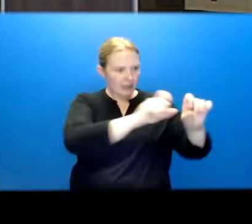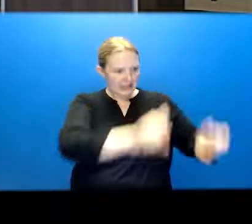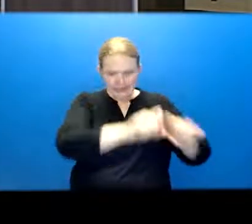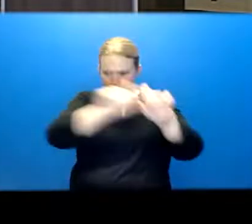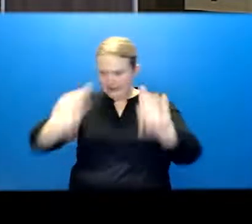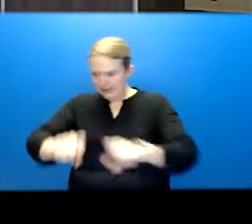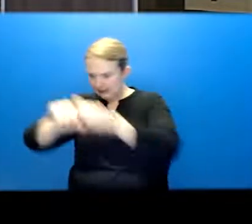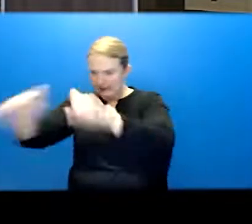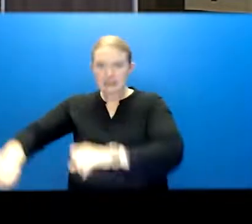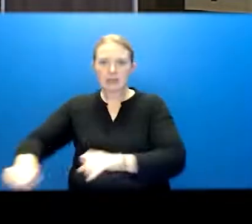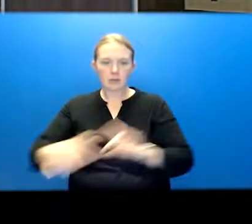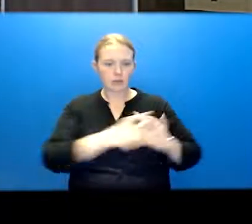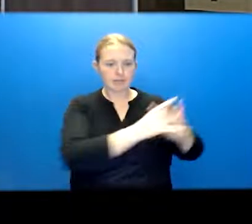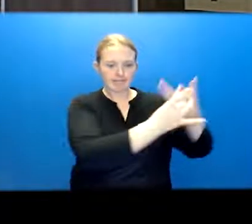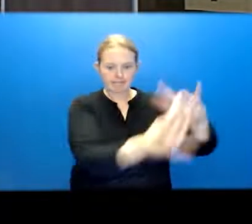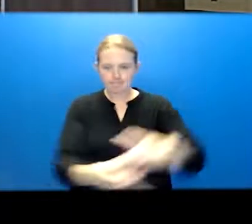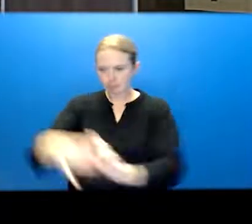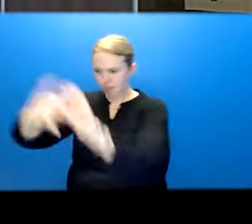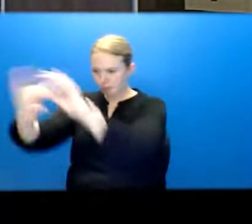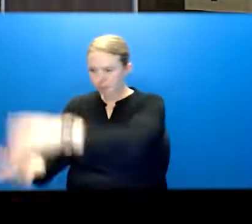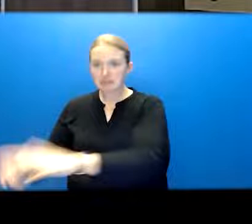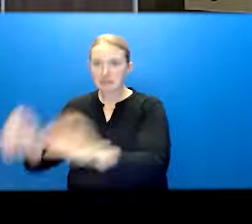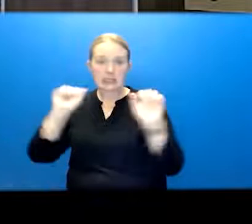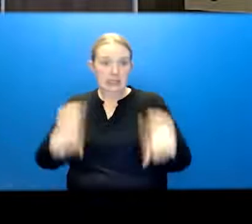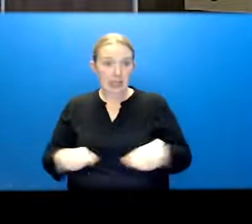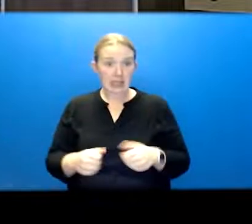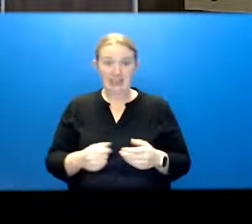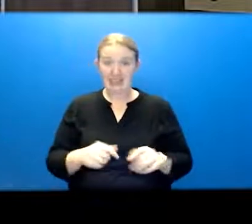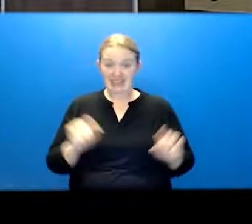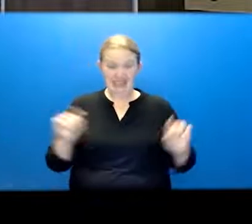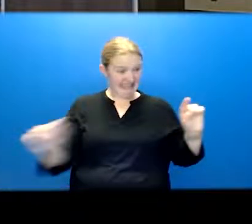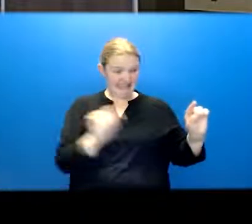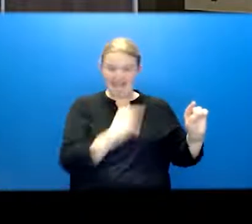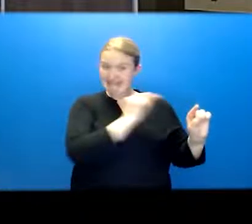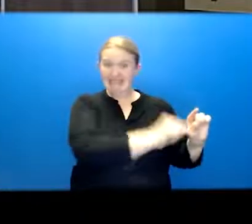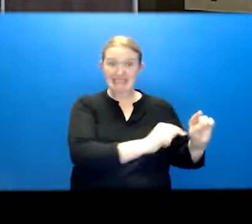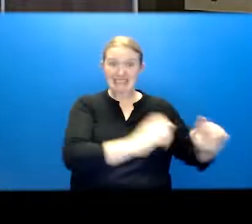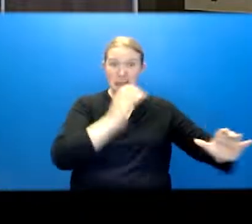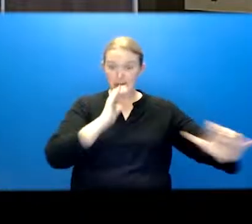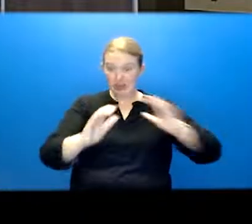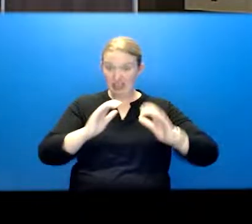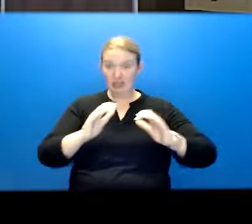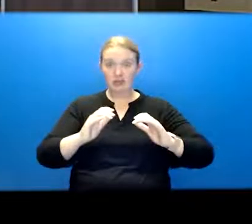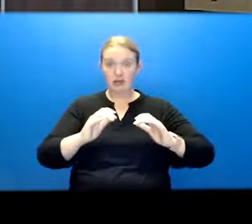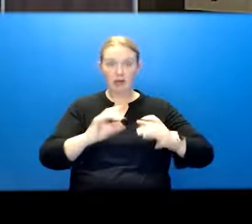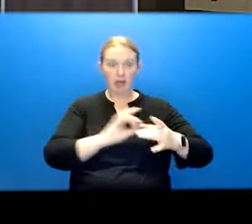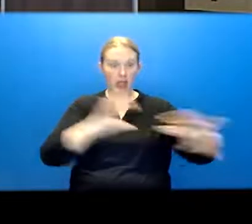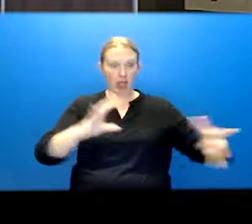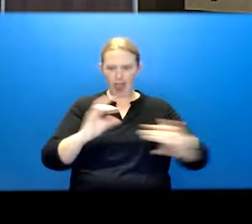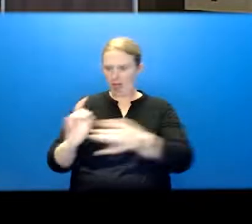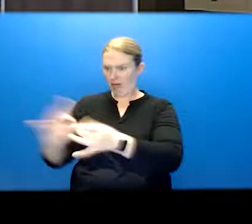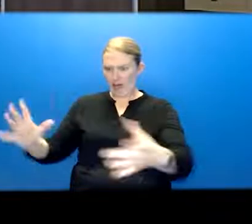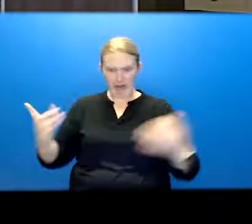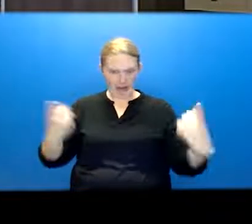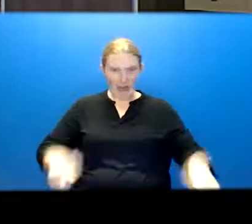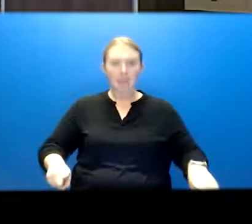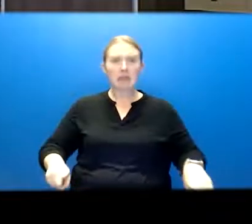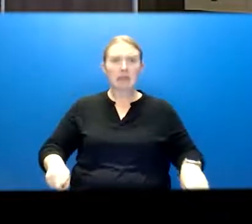that a lot of systems do not talk to each other, and that is what creates a lot of difficulties throughout